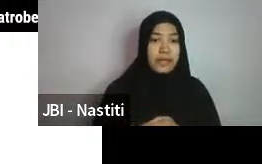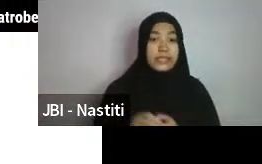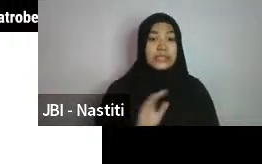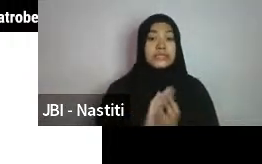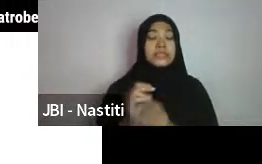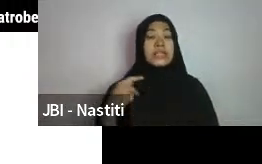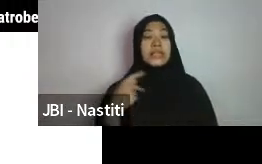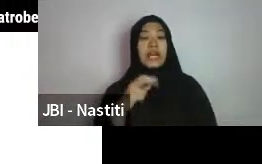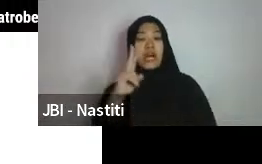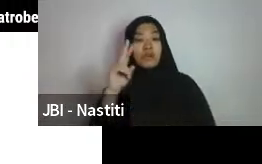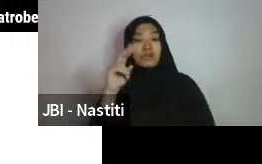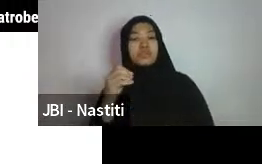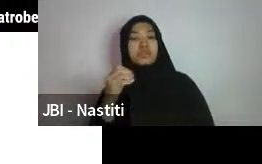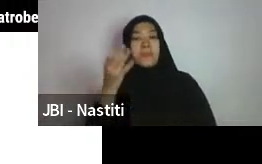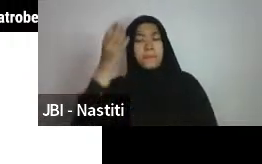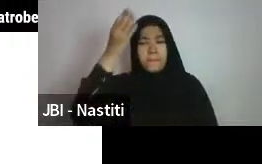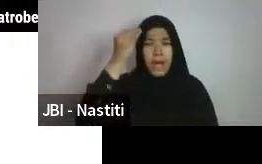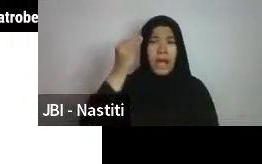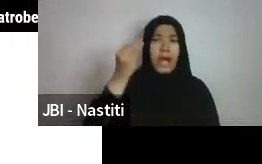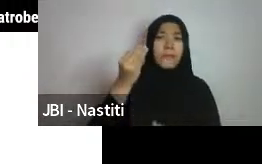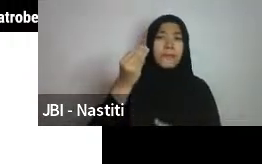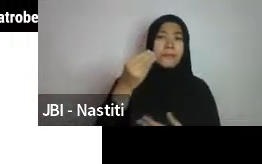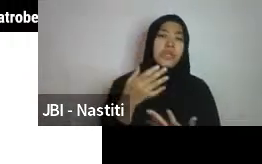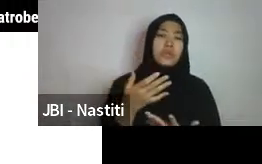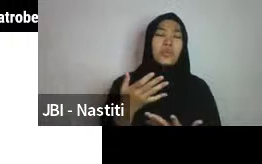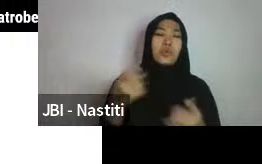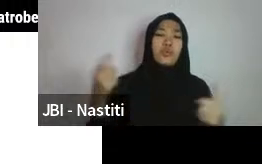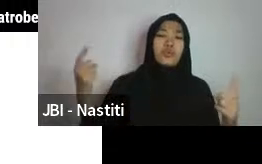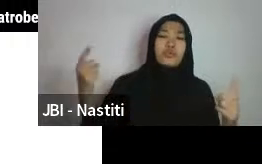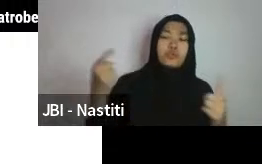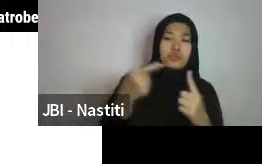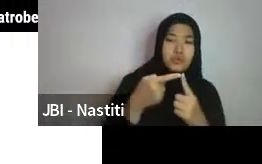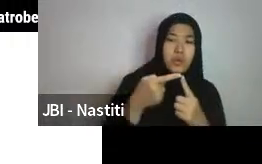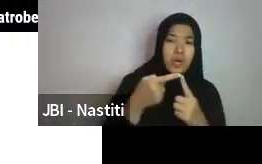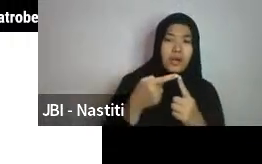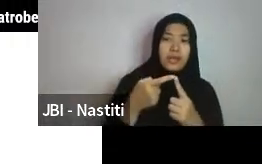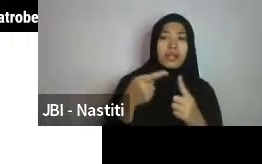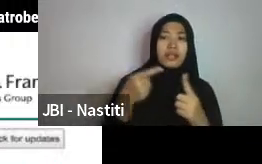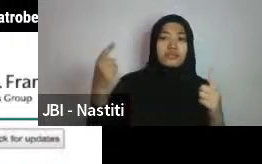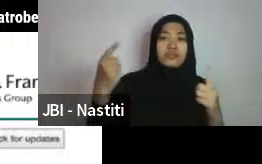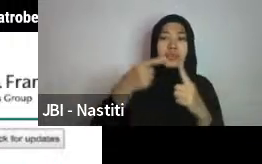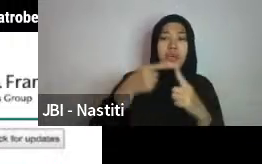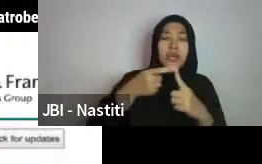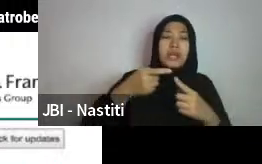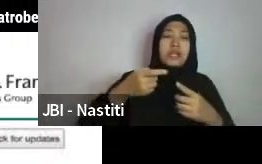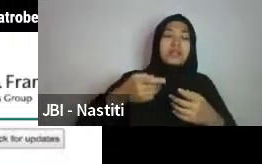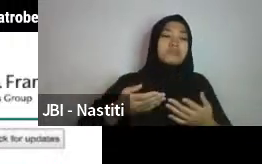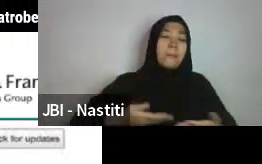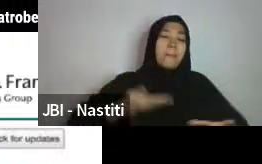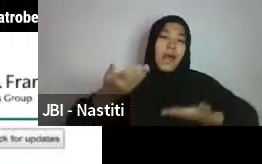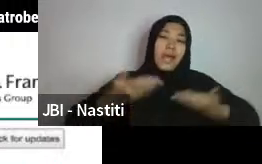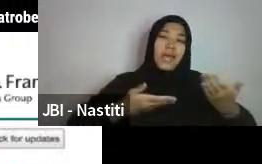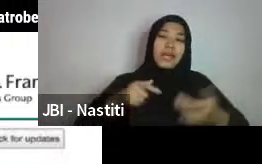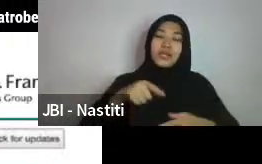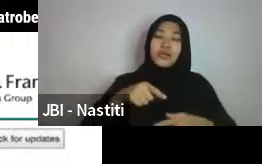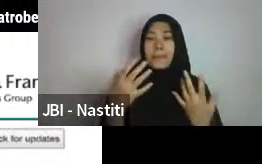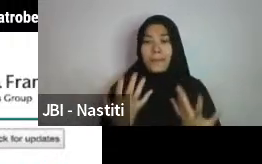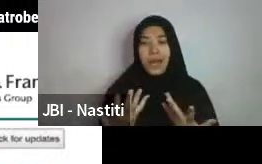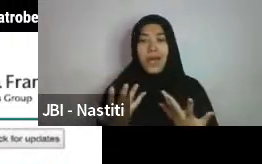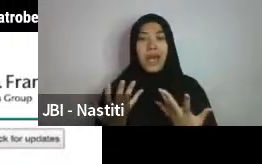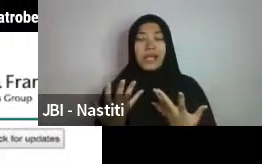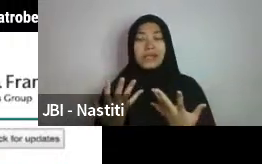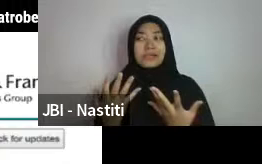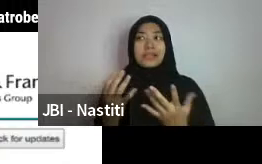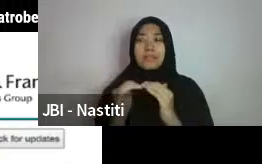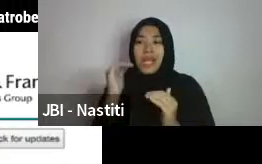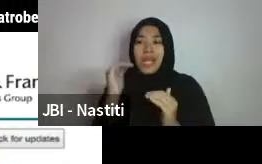the workforce and their level of preparedness. So we wanted to take a similar approach